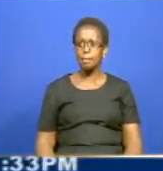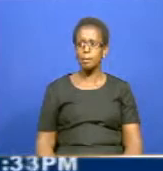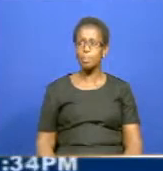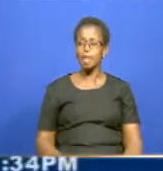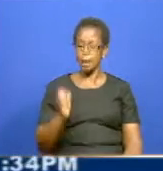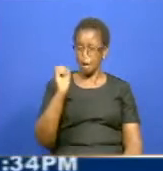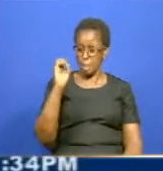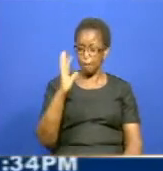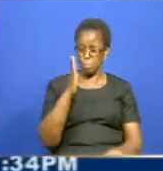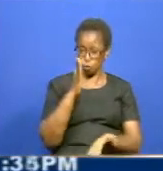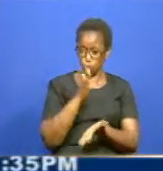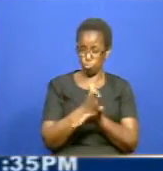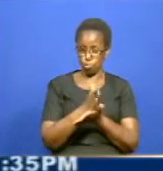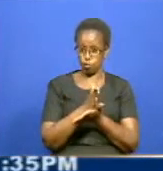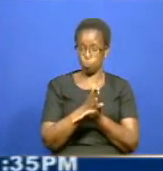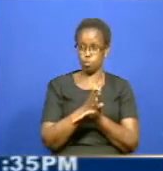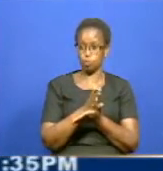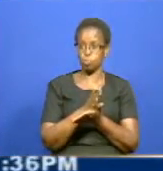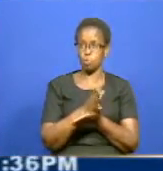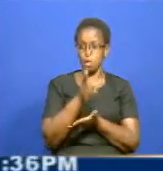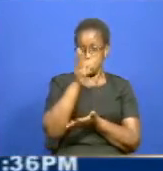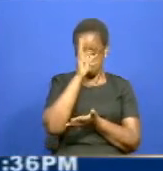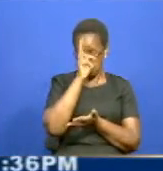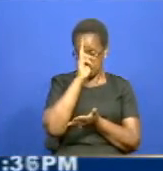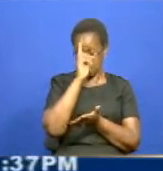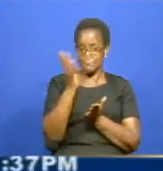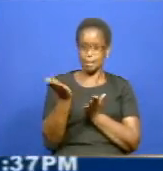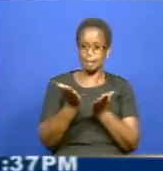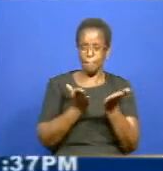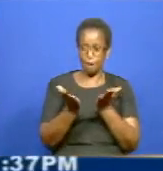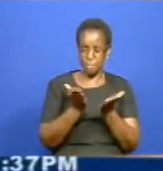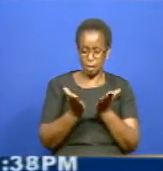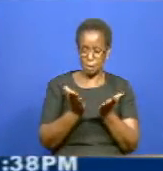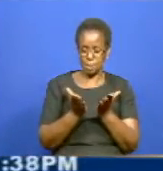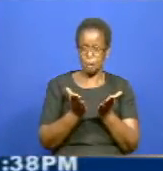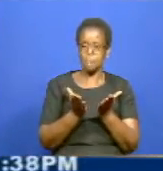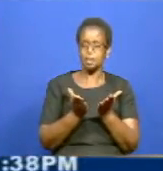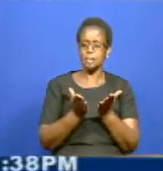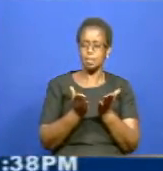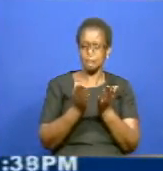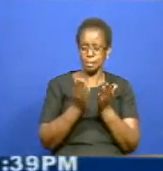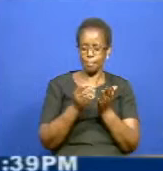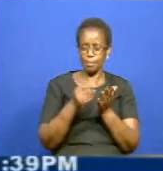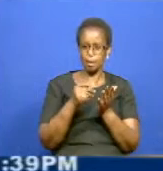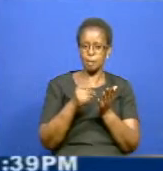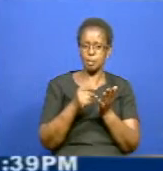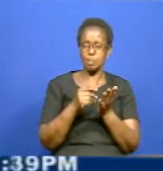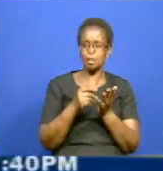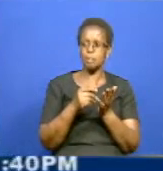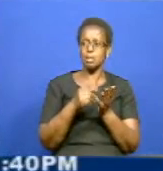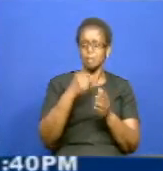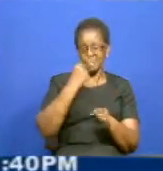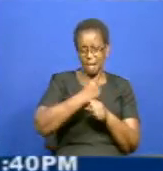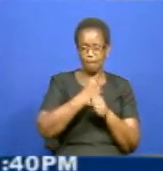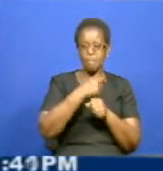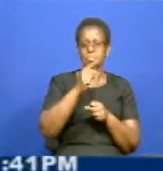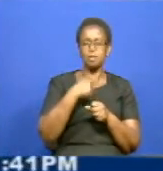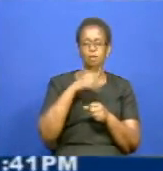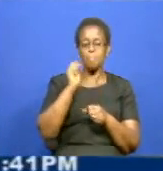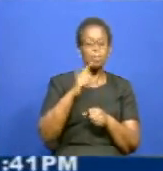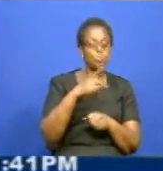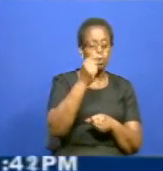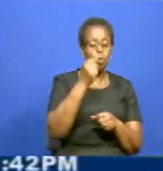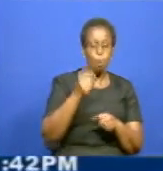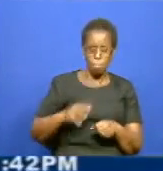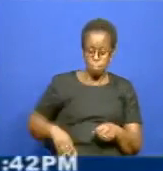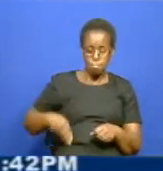indeed it is true that the police service are being asked to buy their own uniform, I think